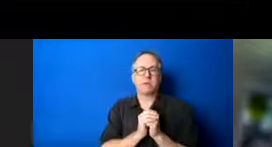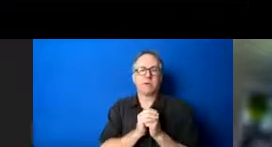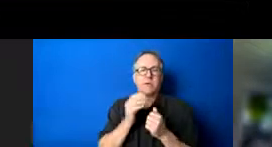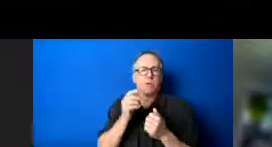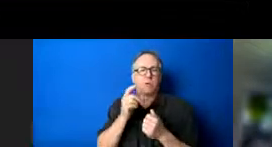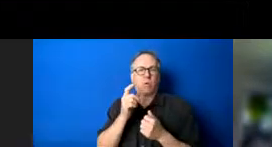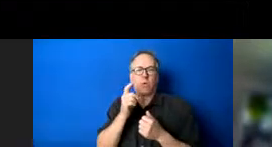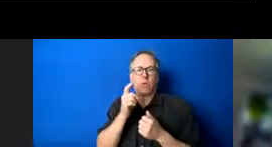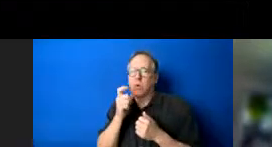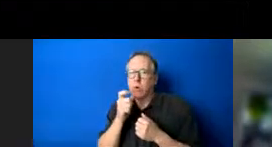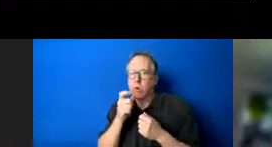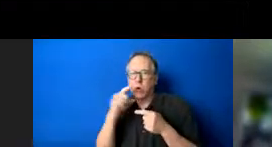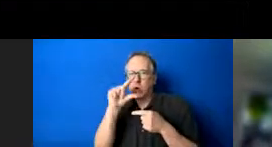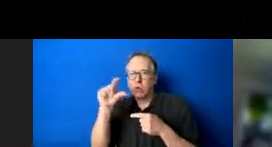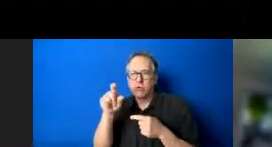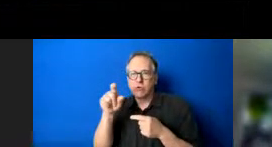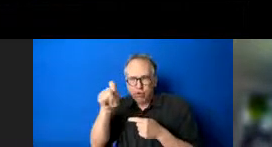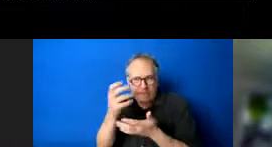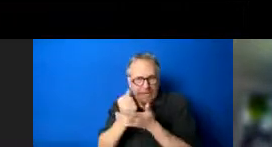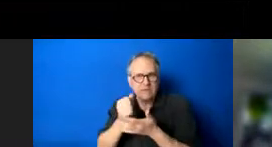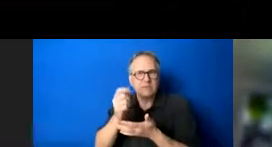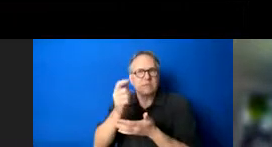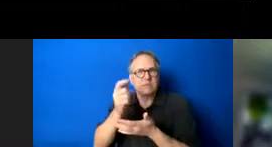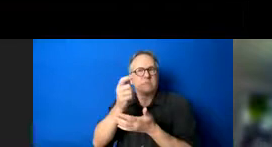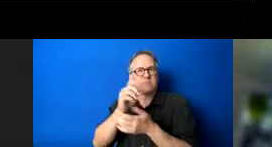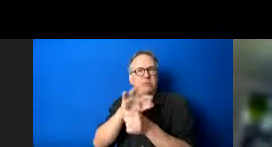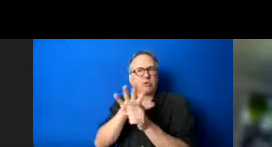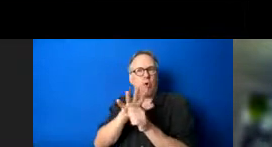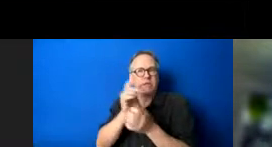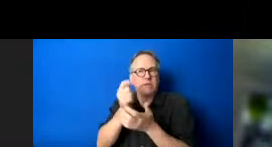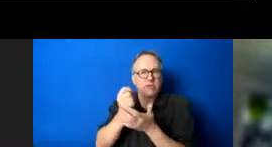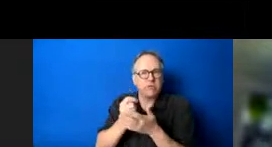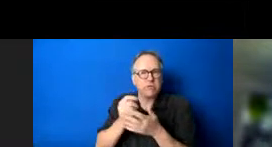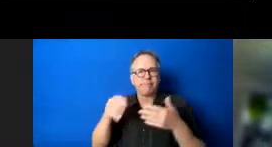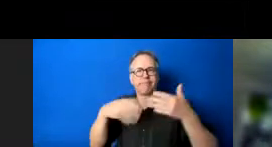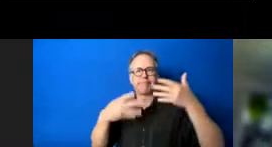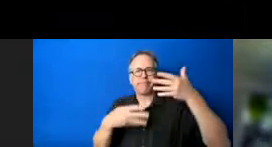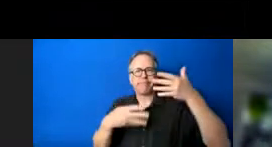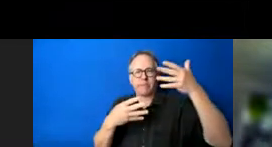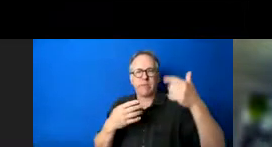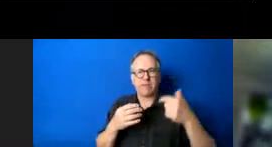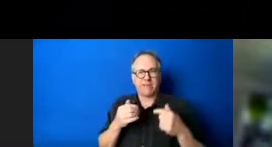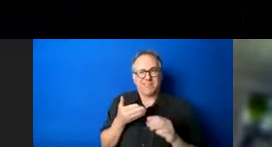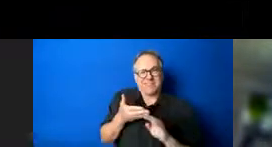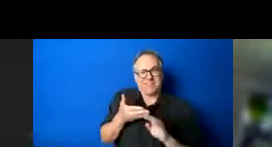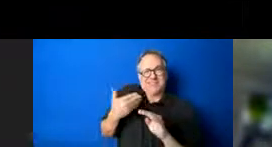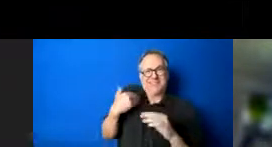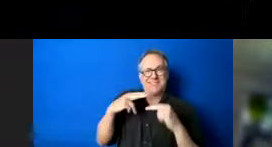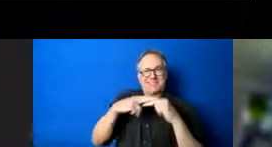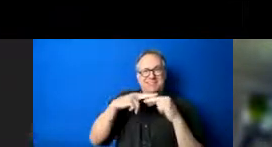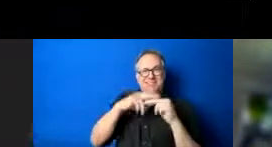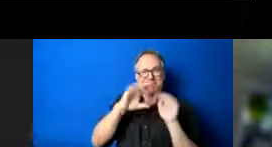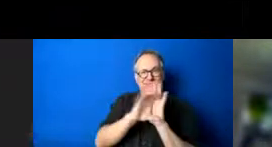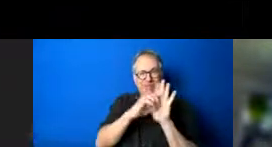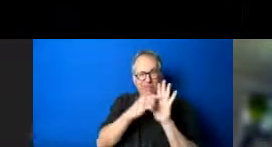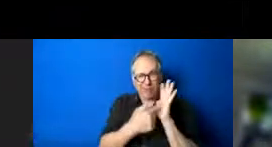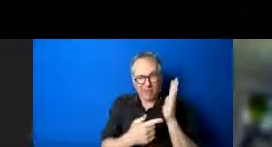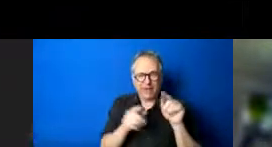get COVID-19 treatment. And it basically explains what I did in those earlier slides about the difference